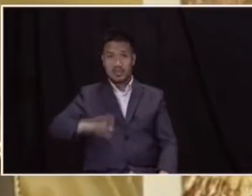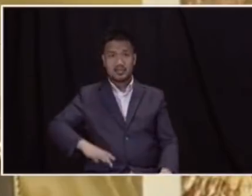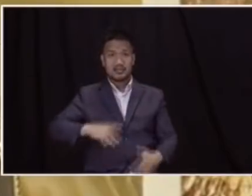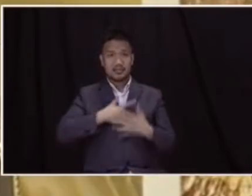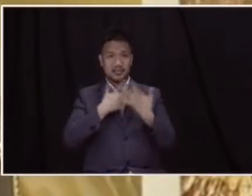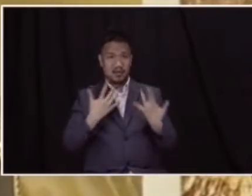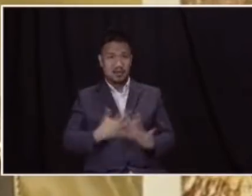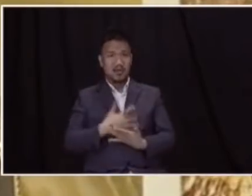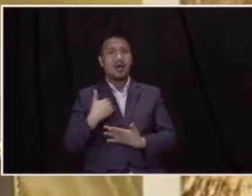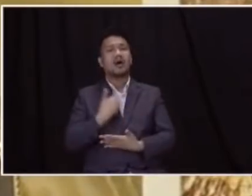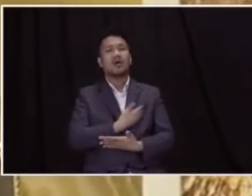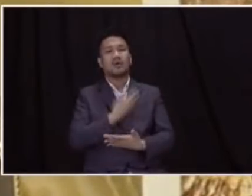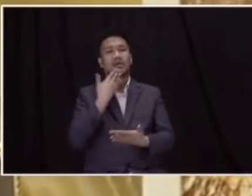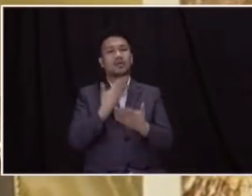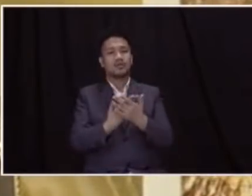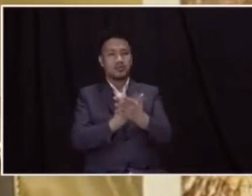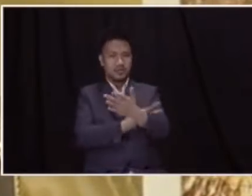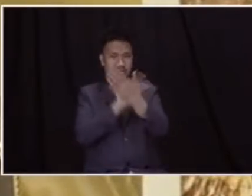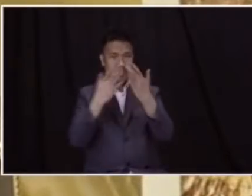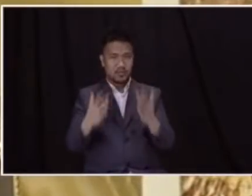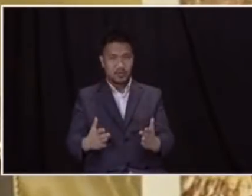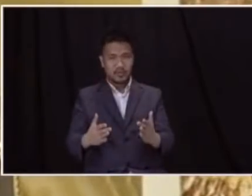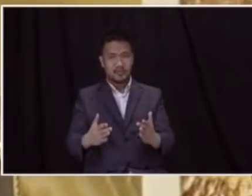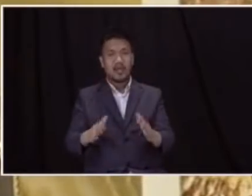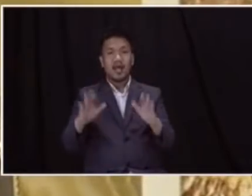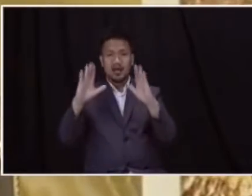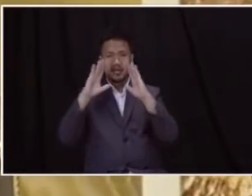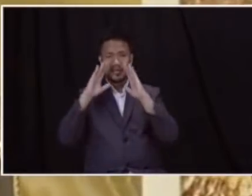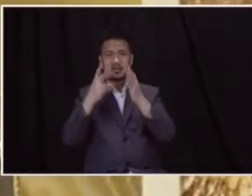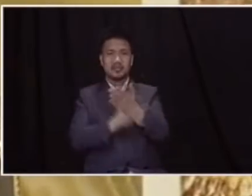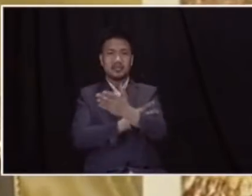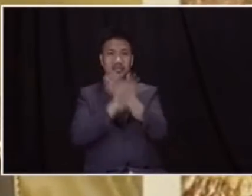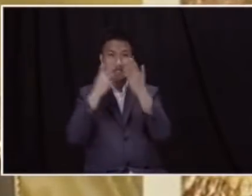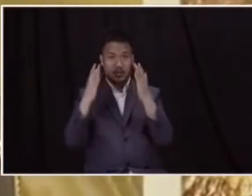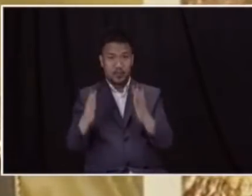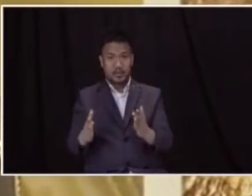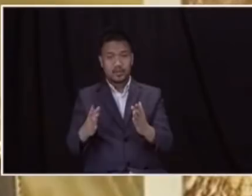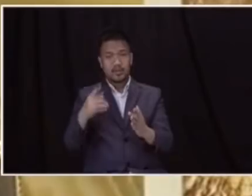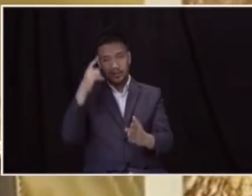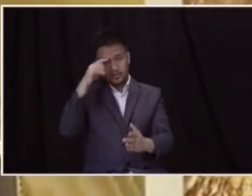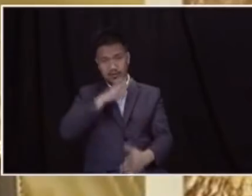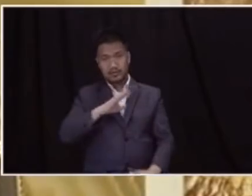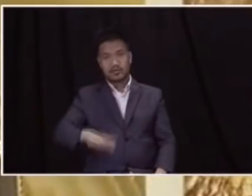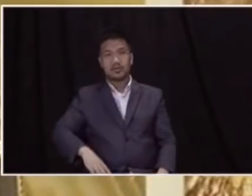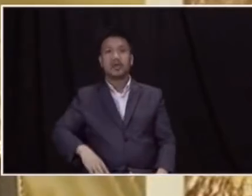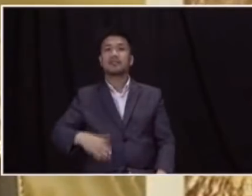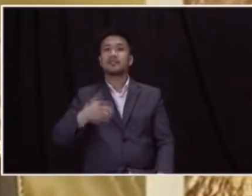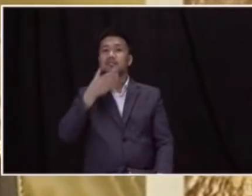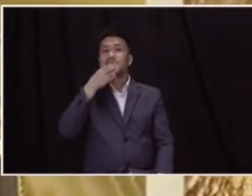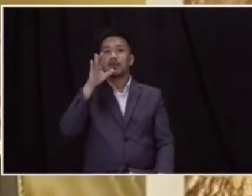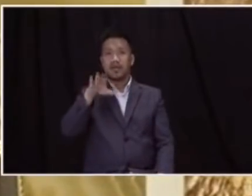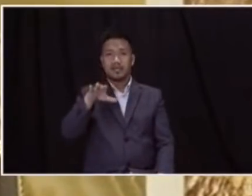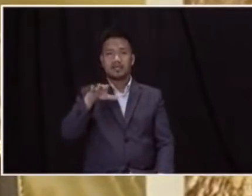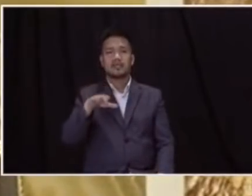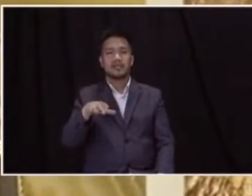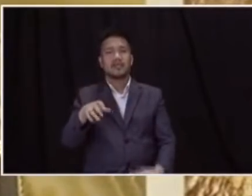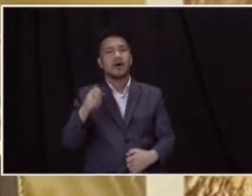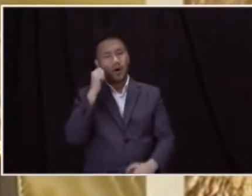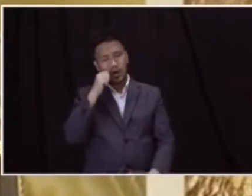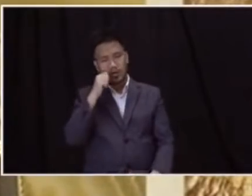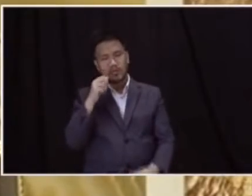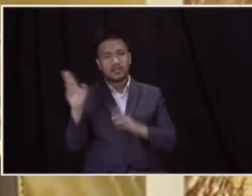our good shepherd, a listening shepherd to Christ's bidding, ever ready